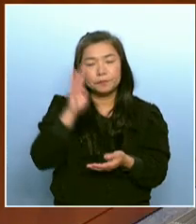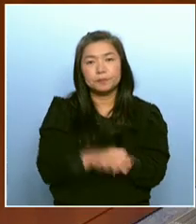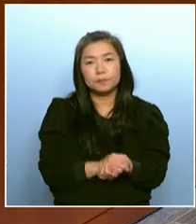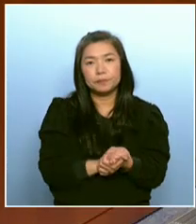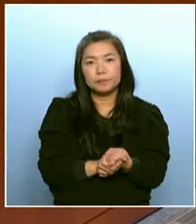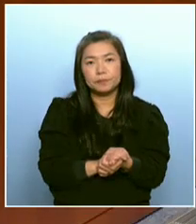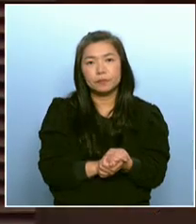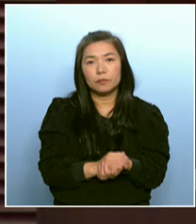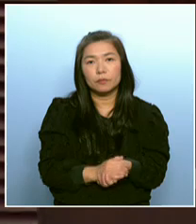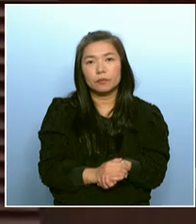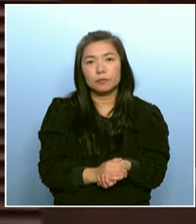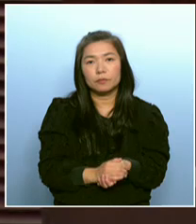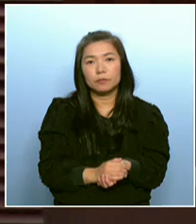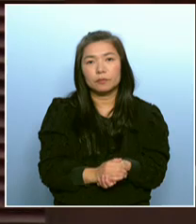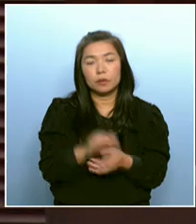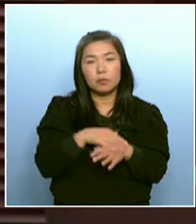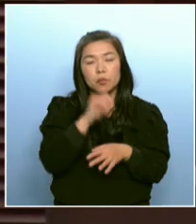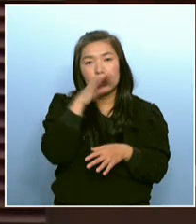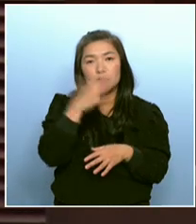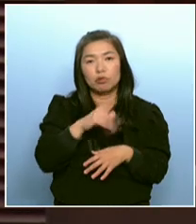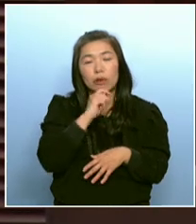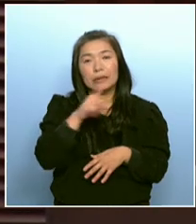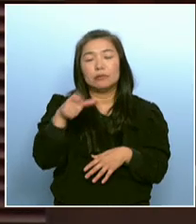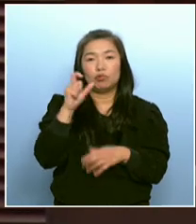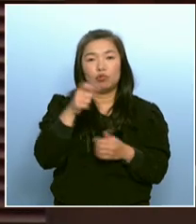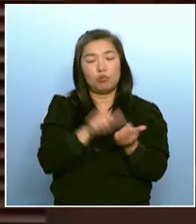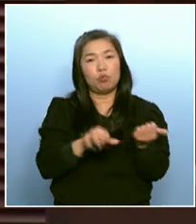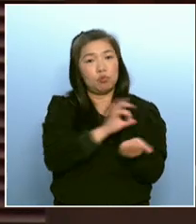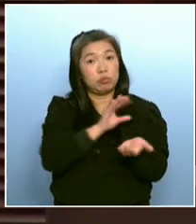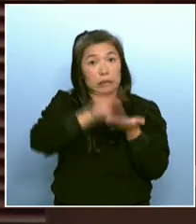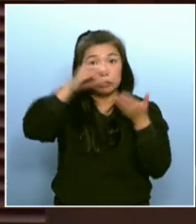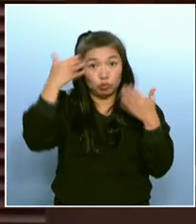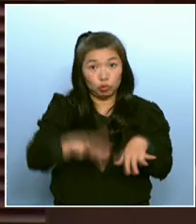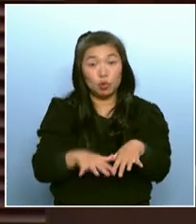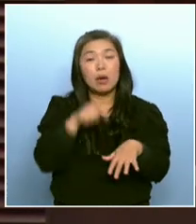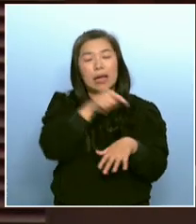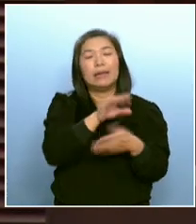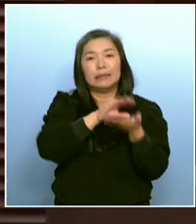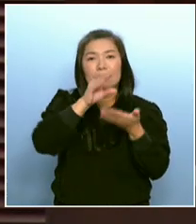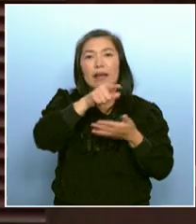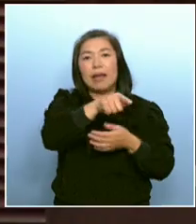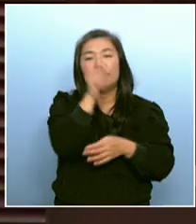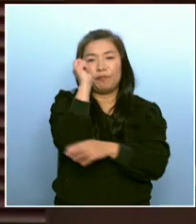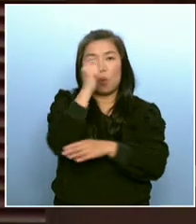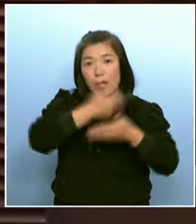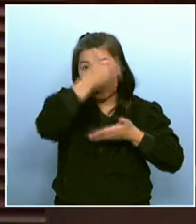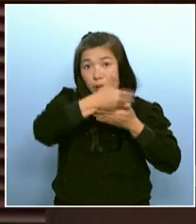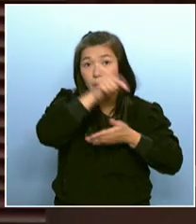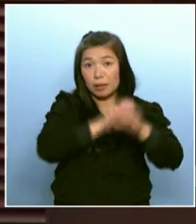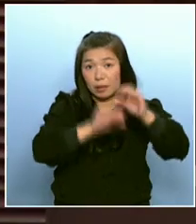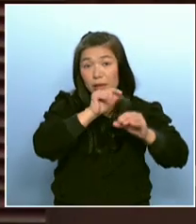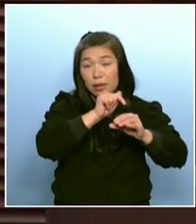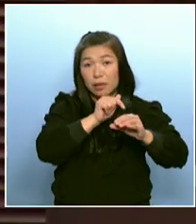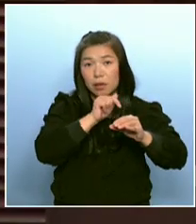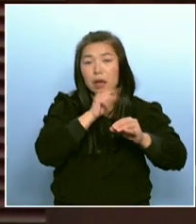Maybe I didn't make myself clear enough just now. If we get the funding approval from the Finance Committee, we will